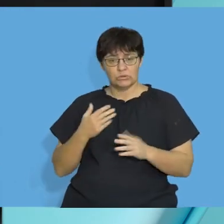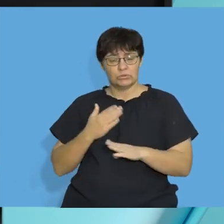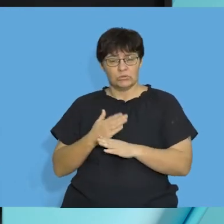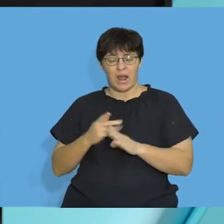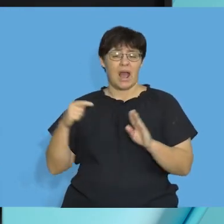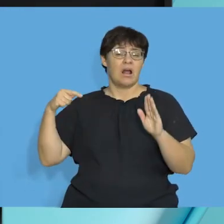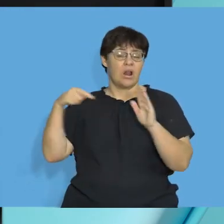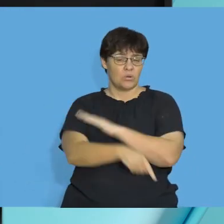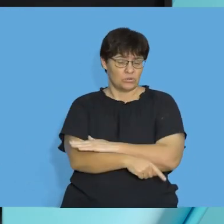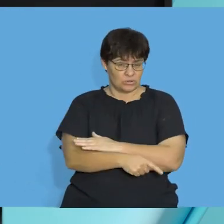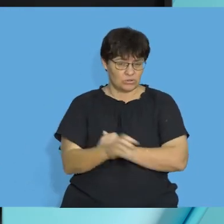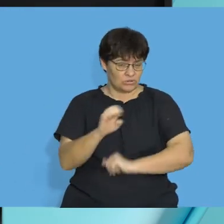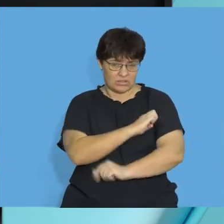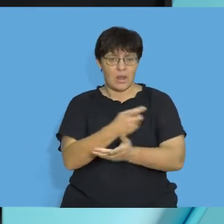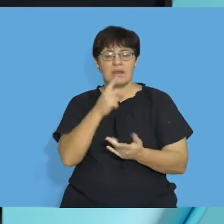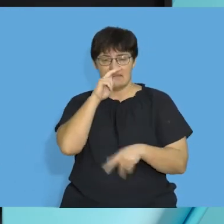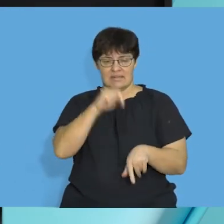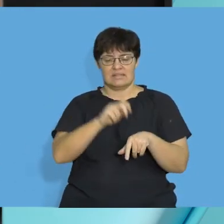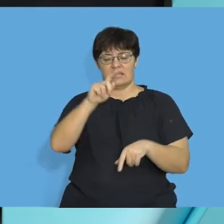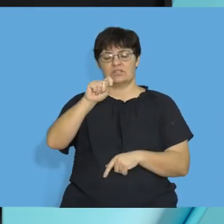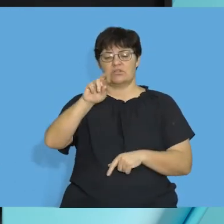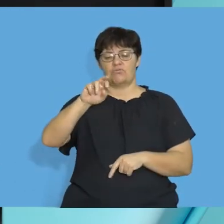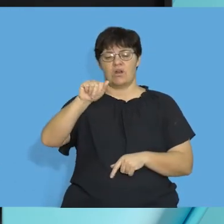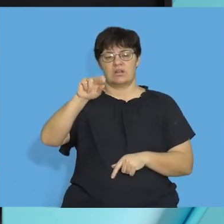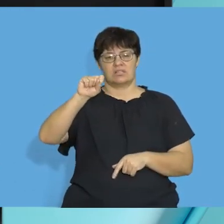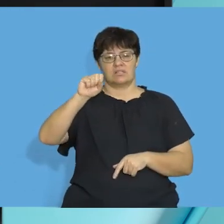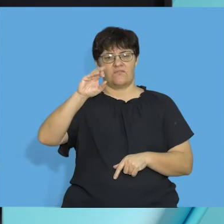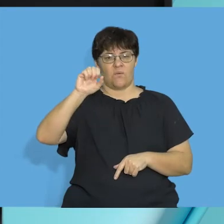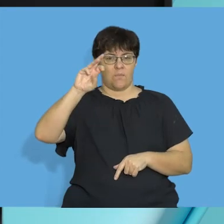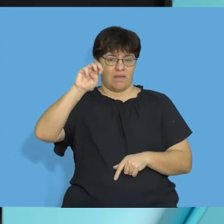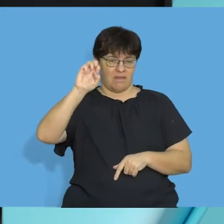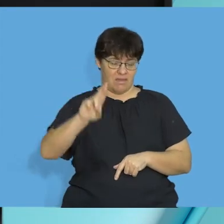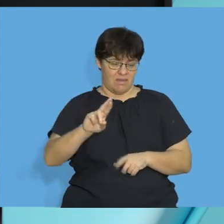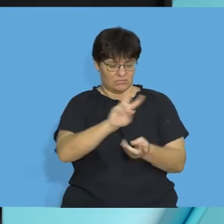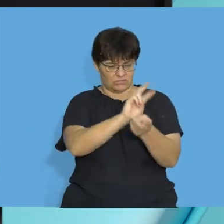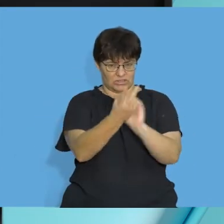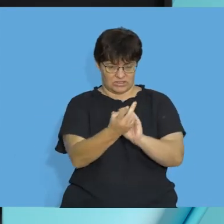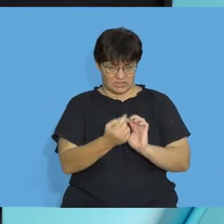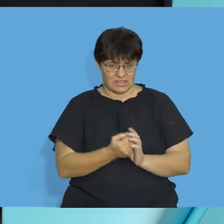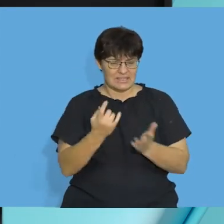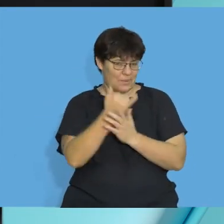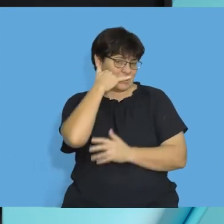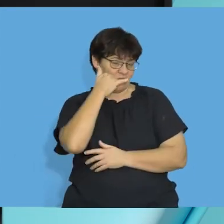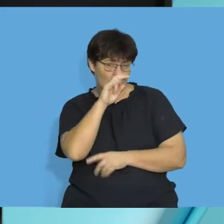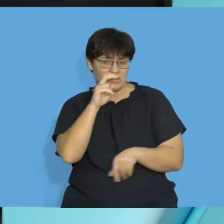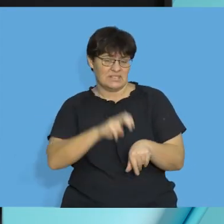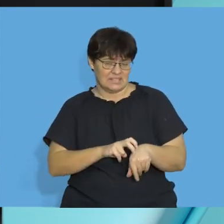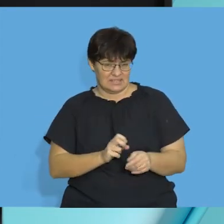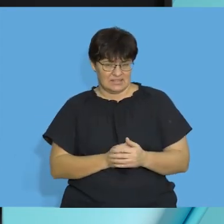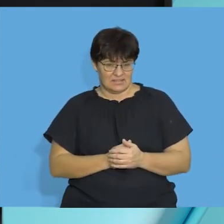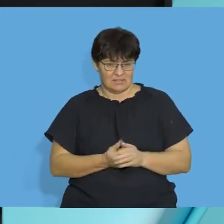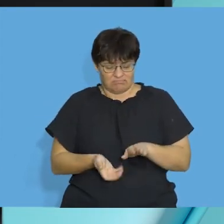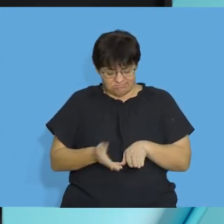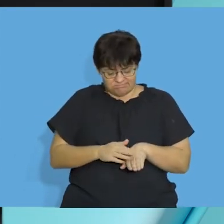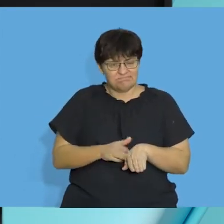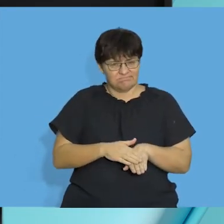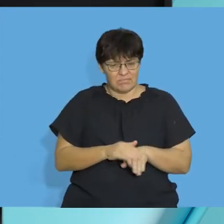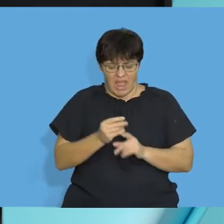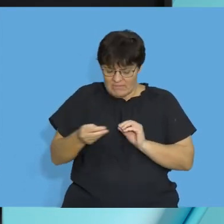of energy, you need a transformer. Now, for a transformer to work, even your cell phone little charger has